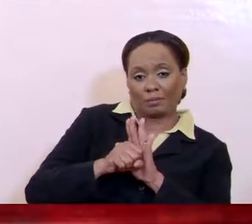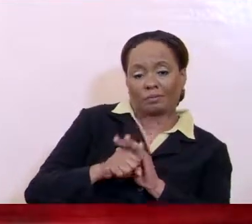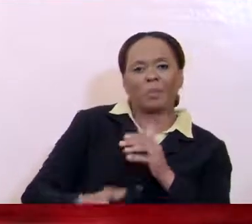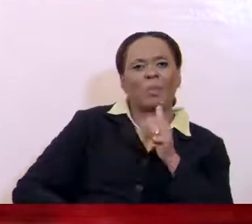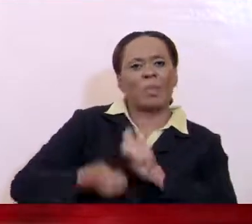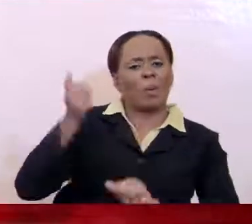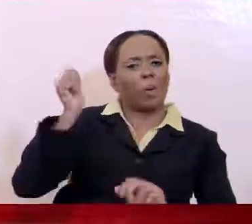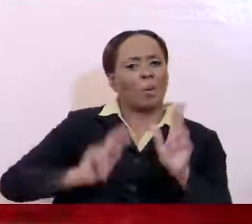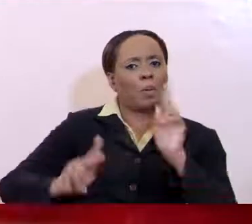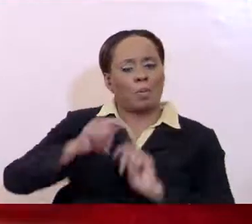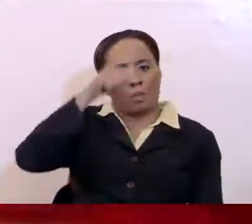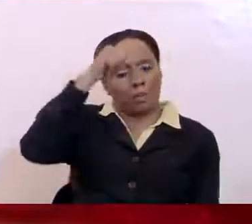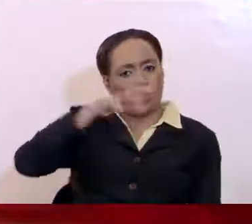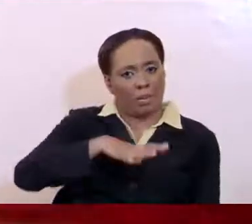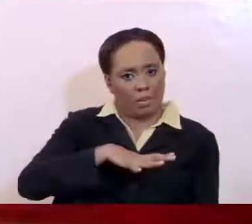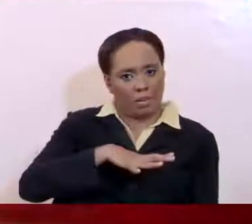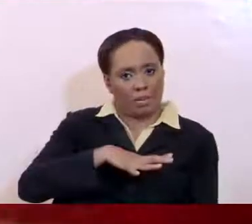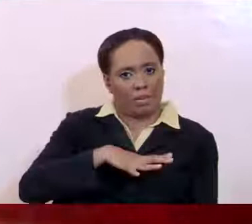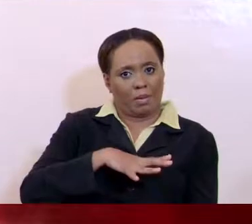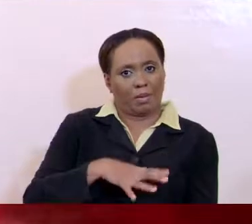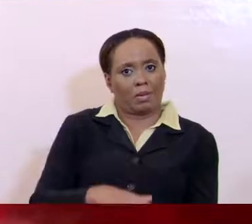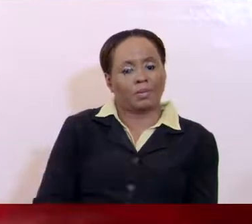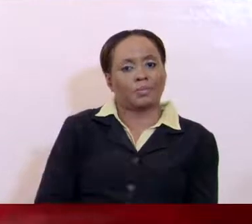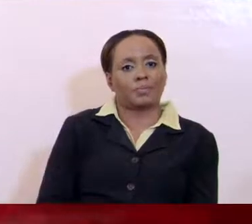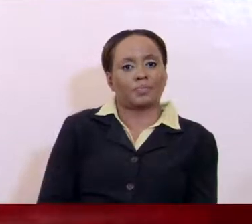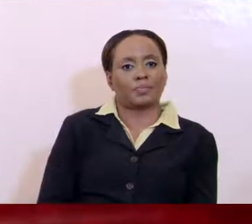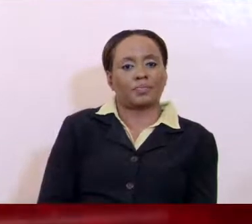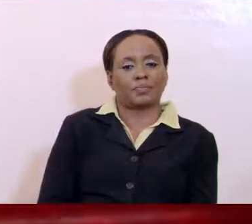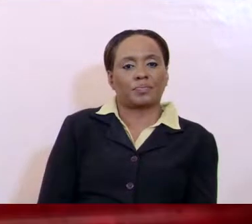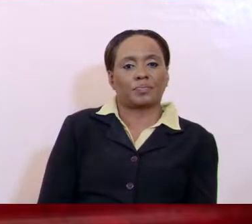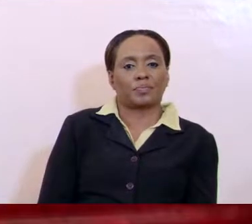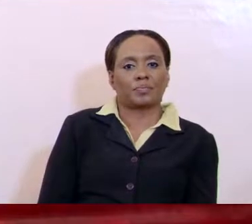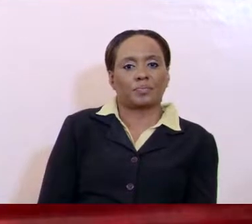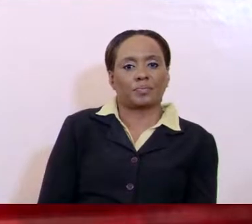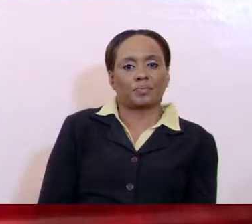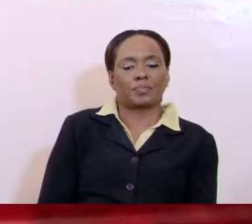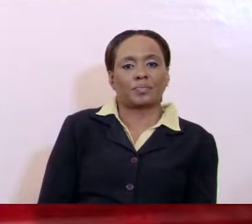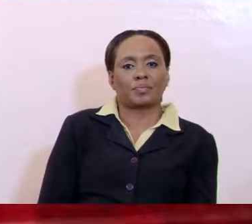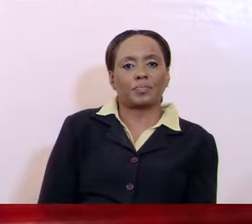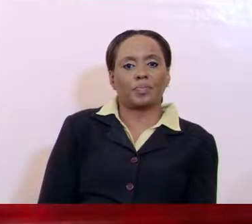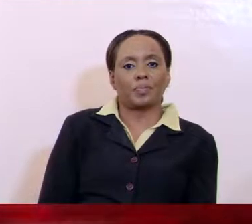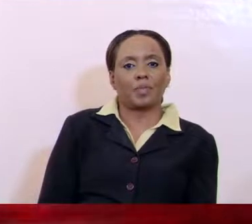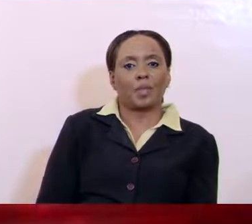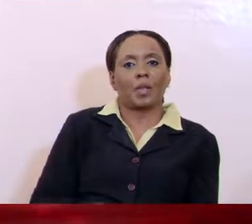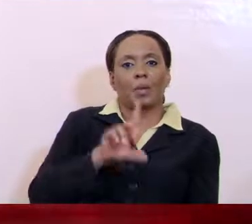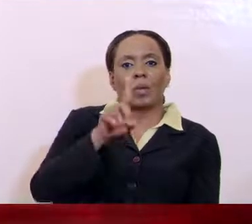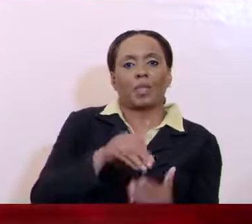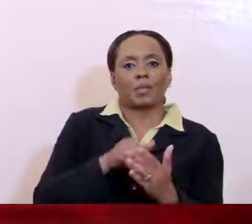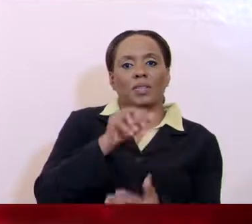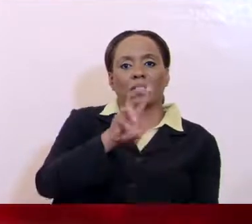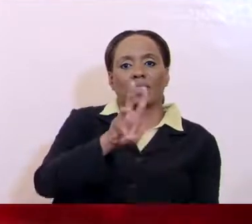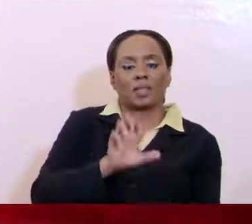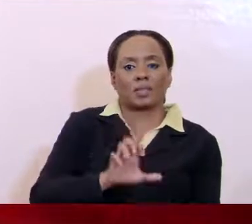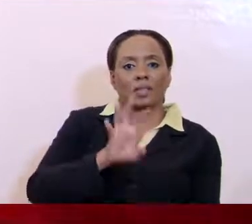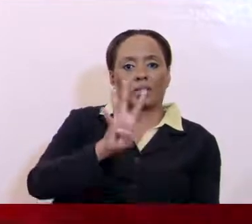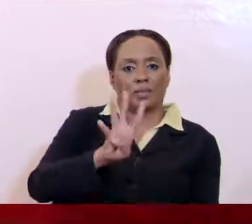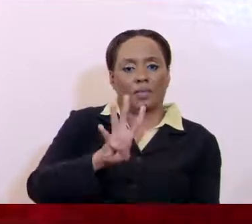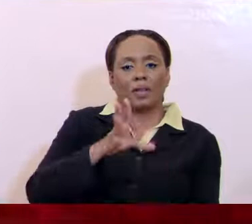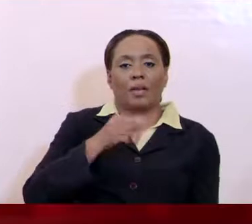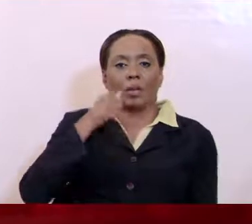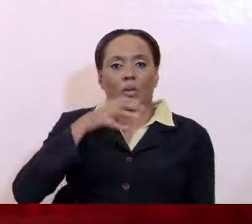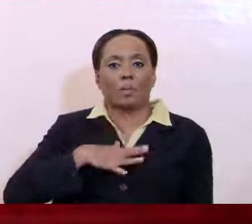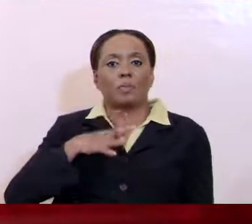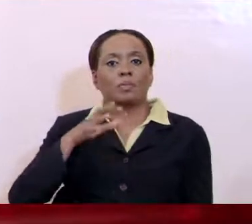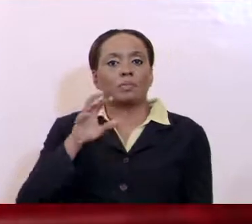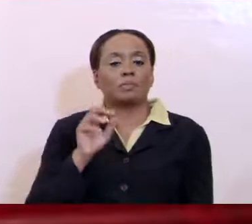majority of those being men, and men accounted for 1,604 cases, and women